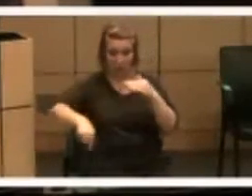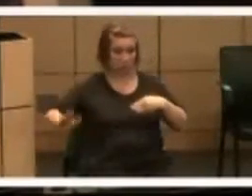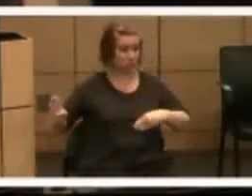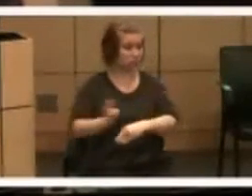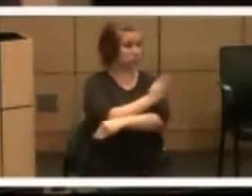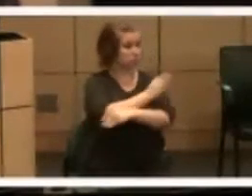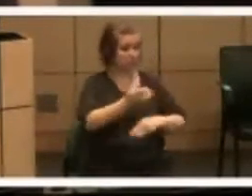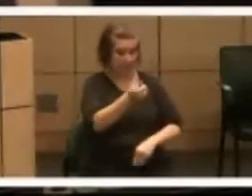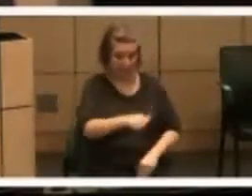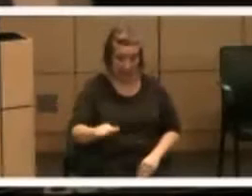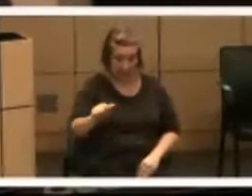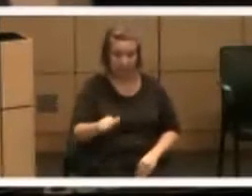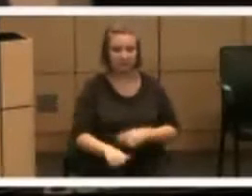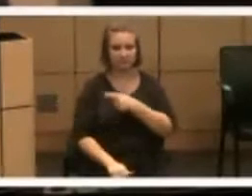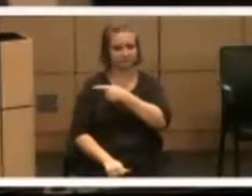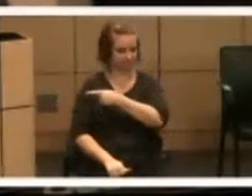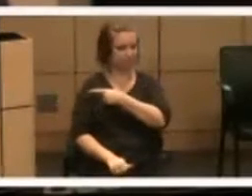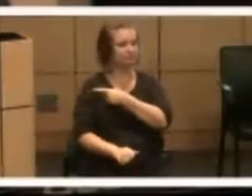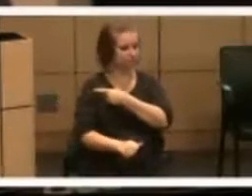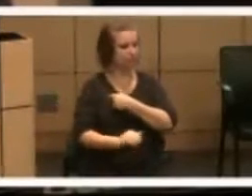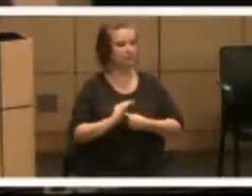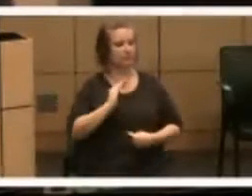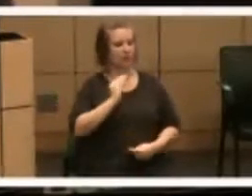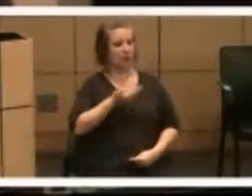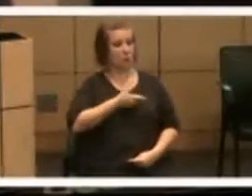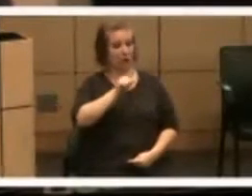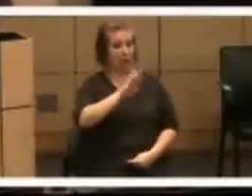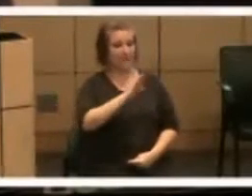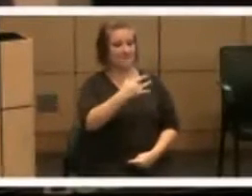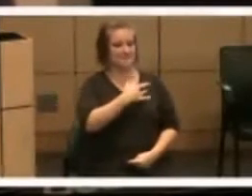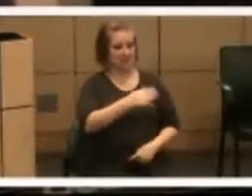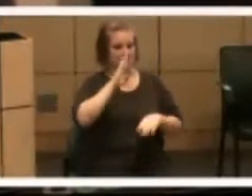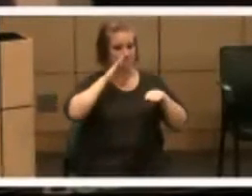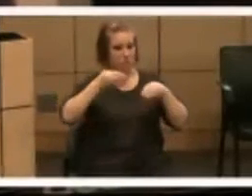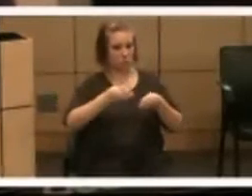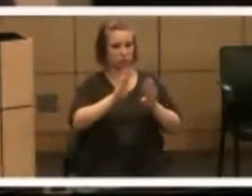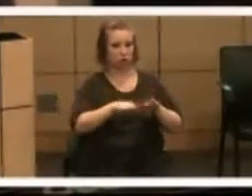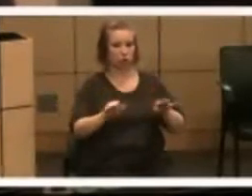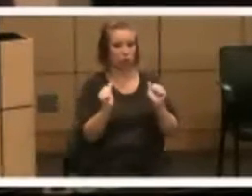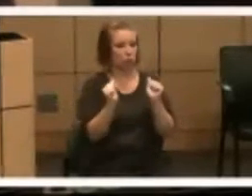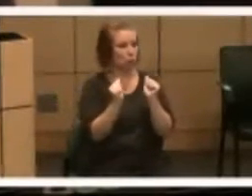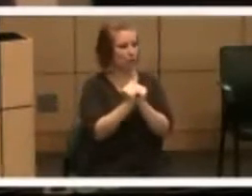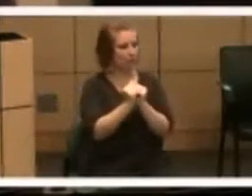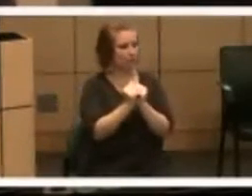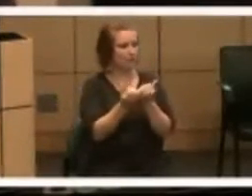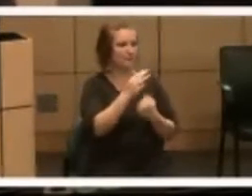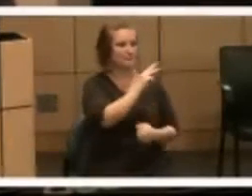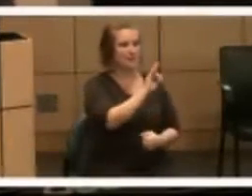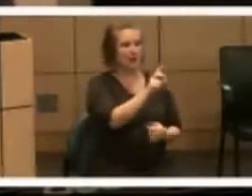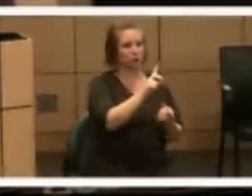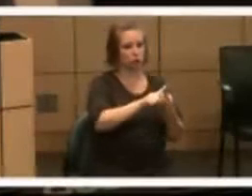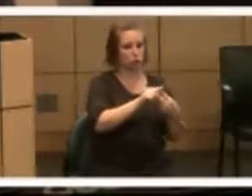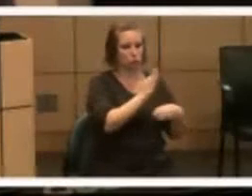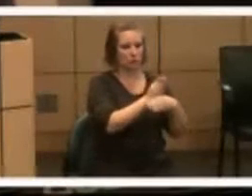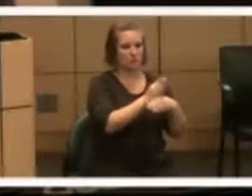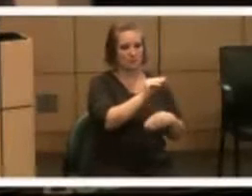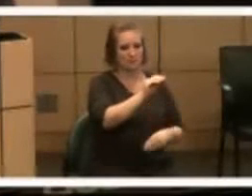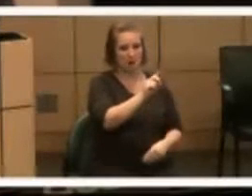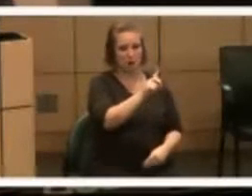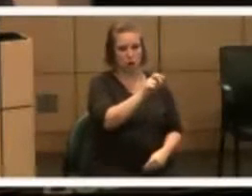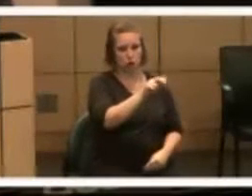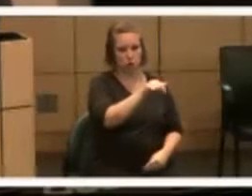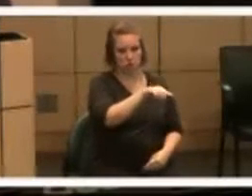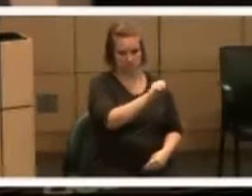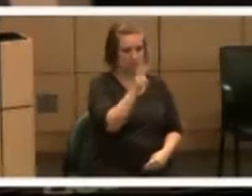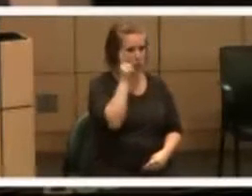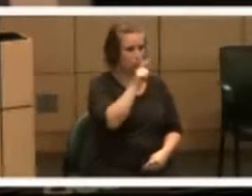Yes. So our lab tends to focus on children with kind of more mild to moderate hearing loss, but a